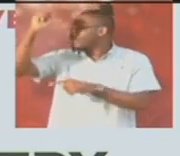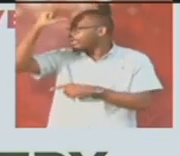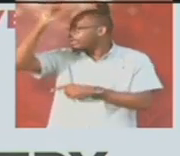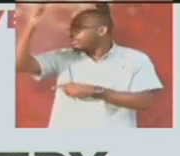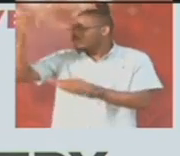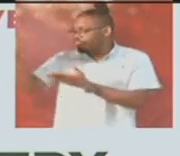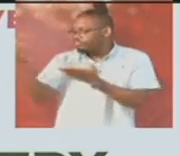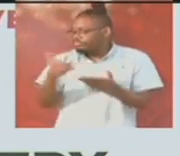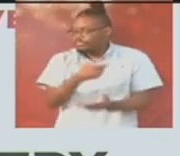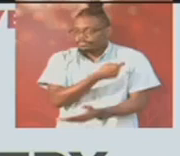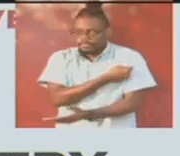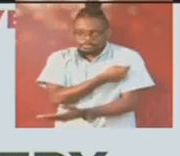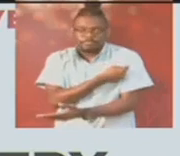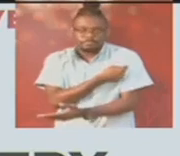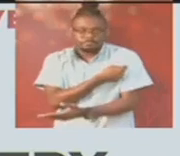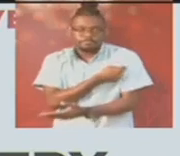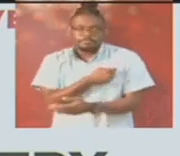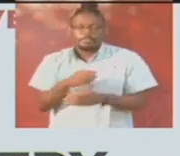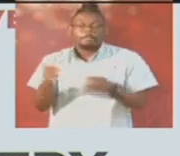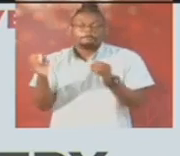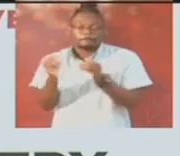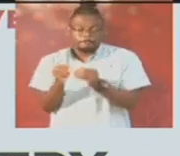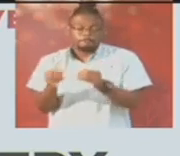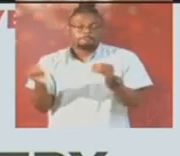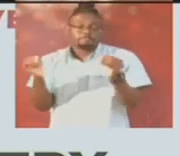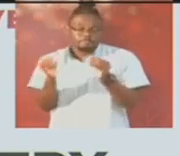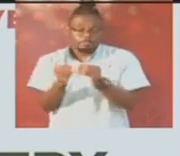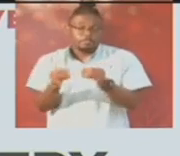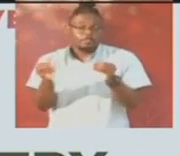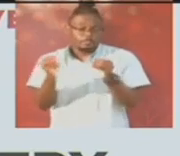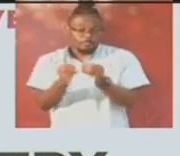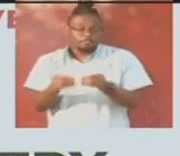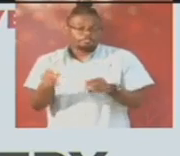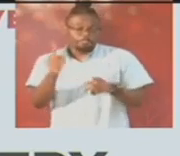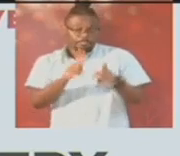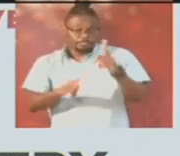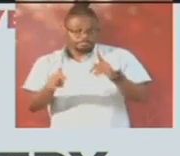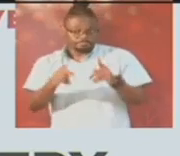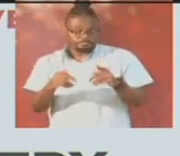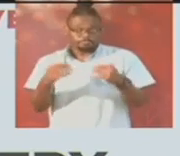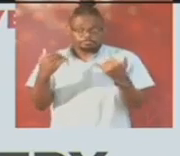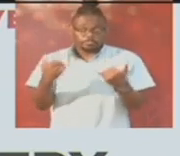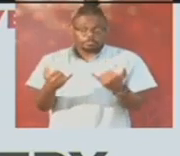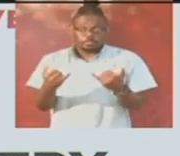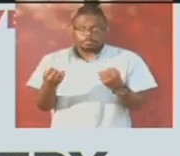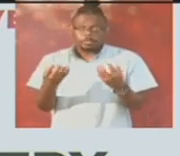vaccinate 2.5 times that amount. To date, we have vaccinated